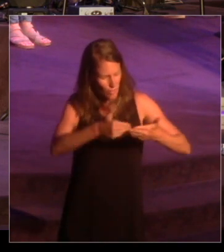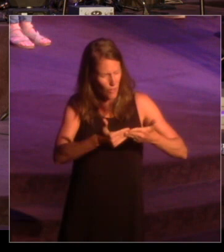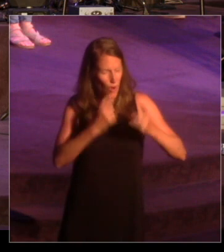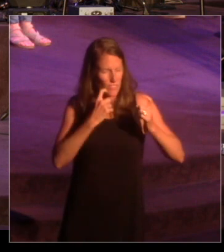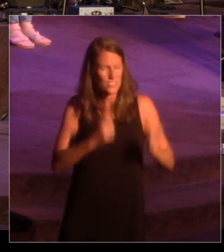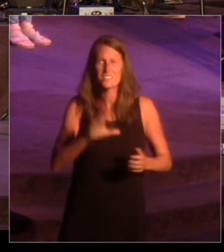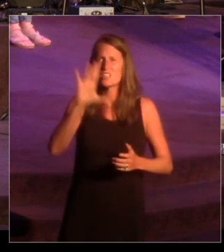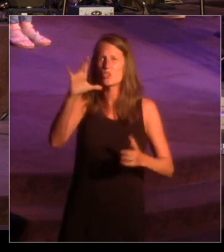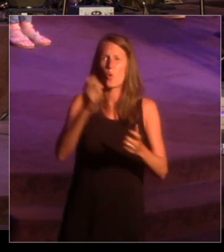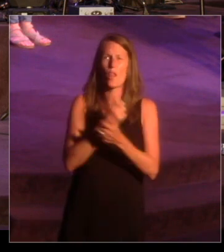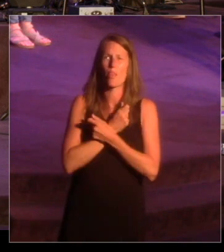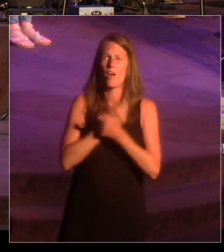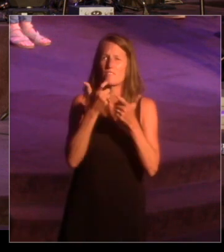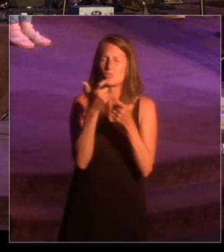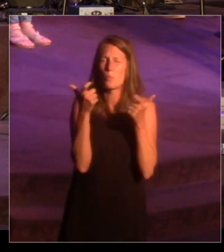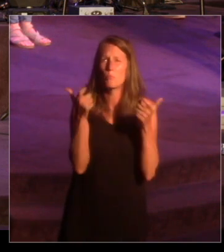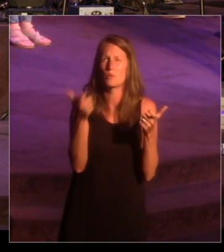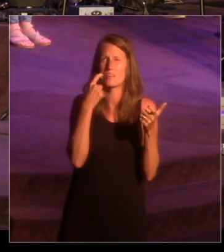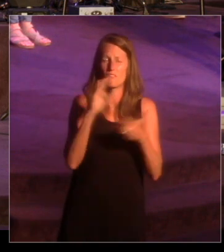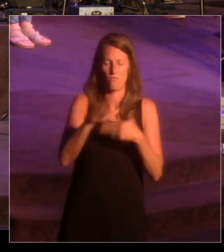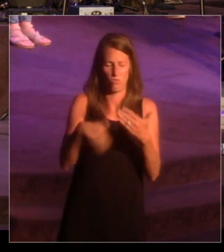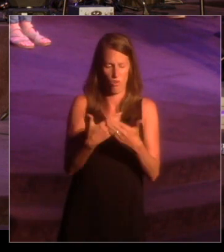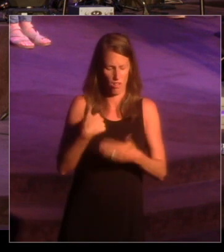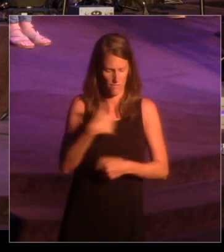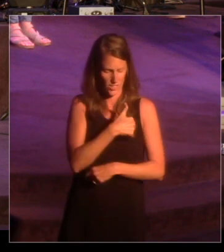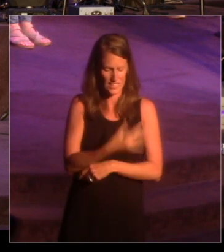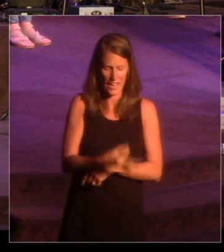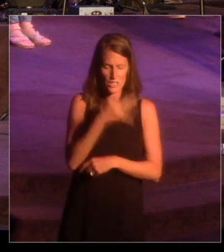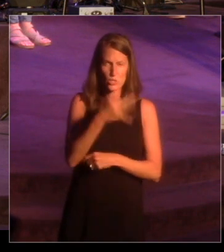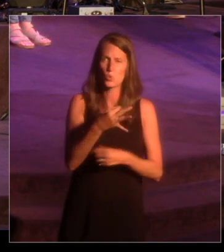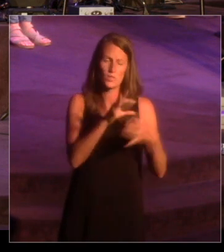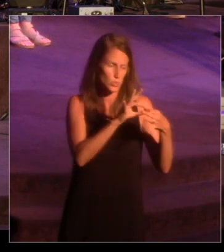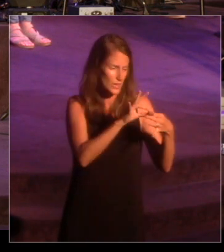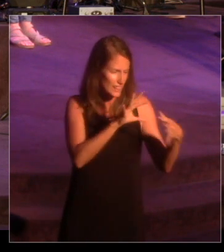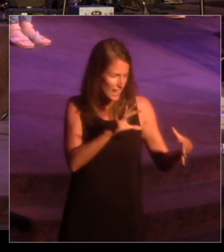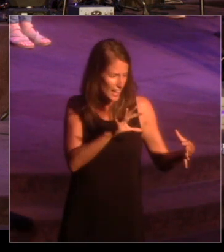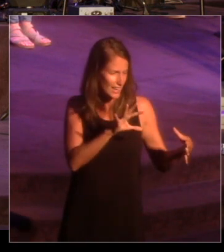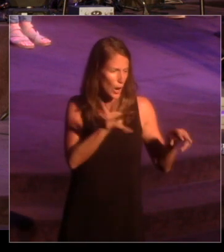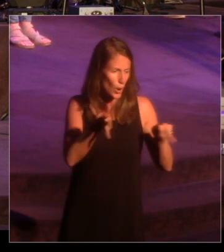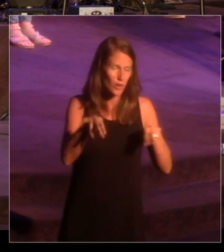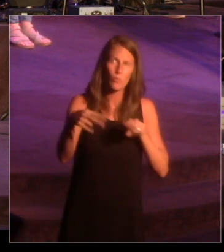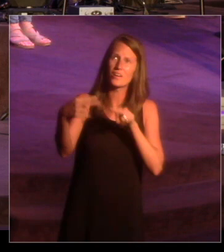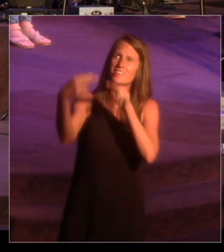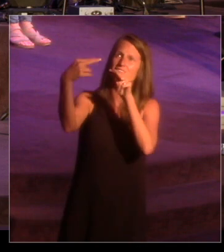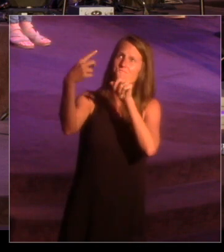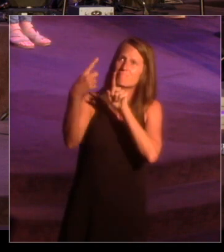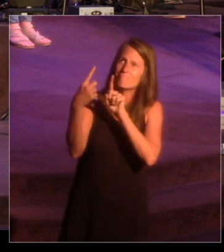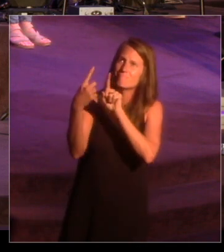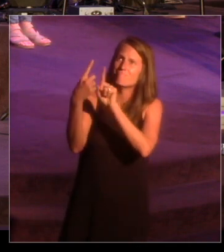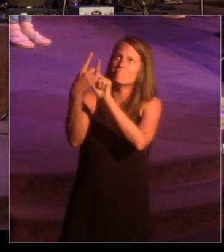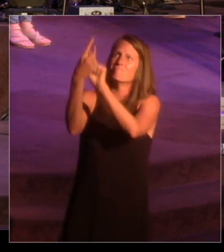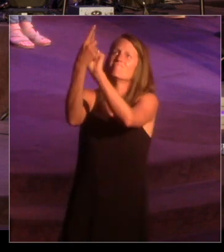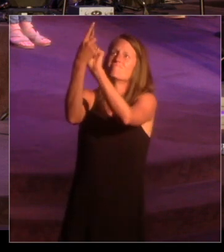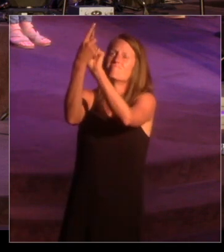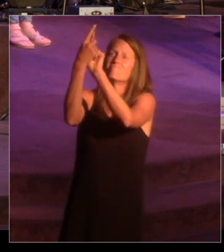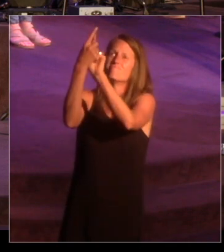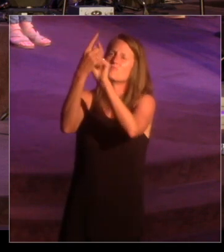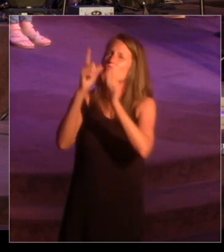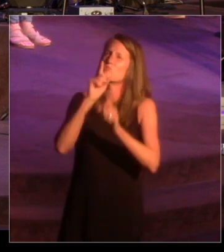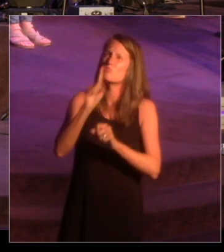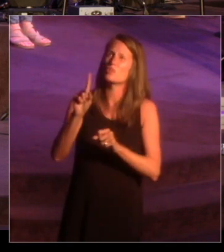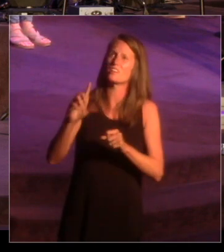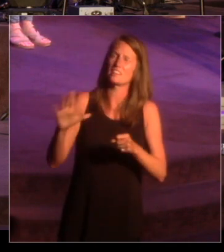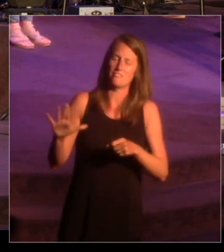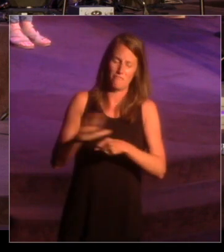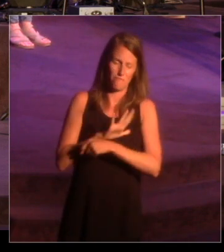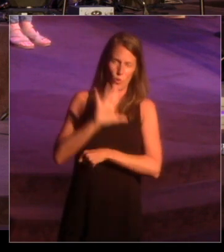us. God, that as soon as we put down these things and turn back to you, God, you are there waiting to embrace us, to fill us with